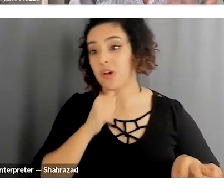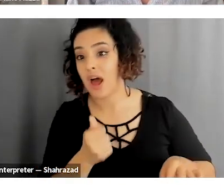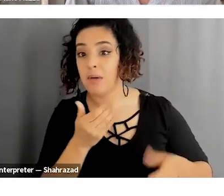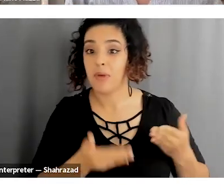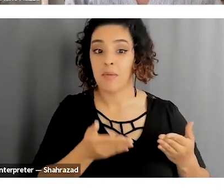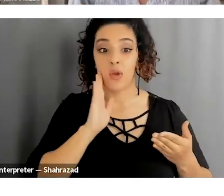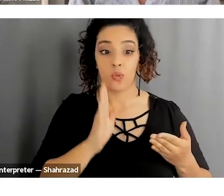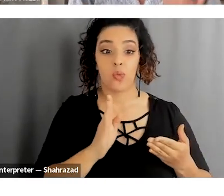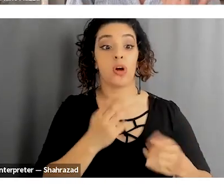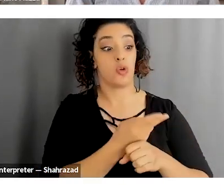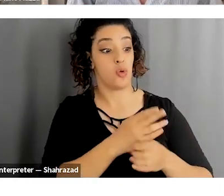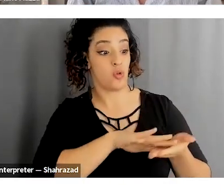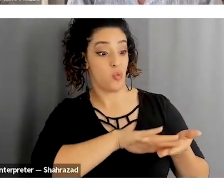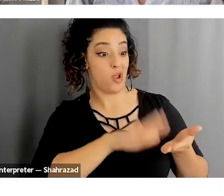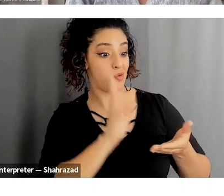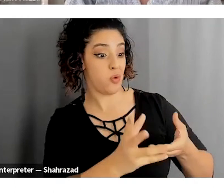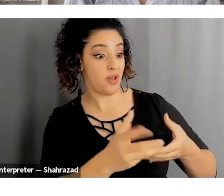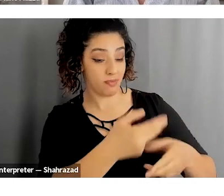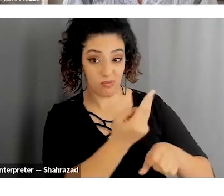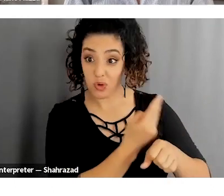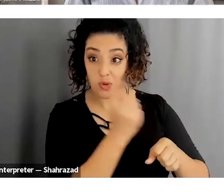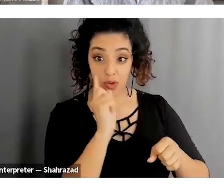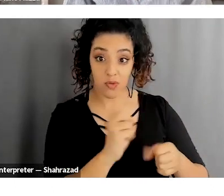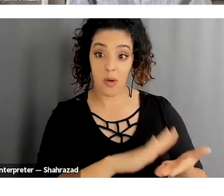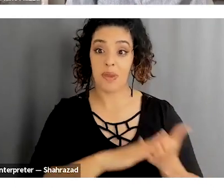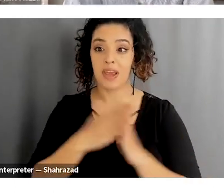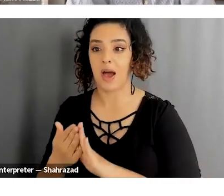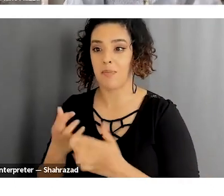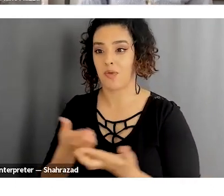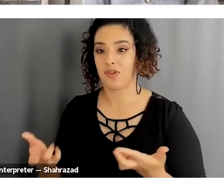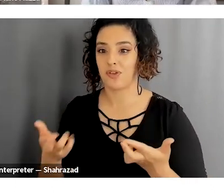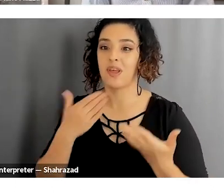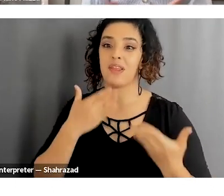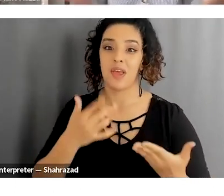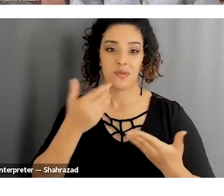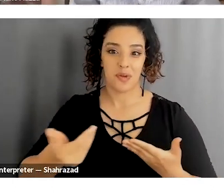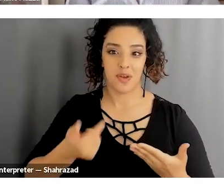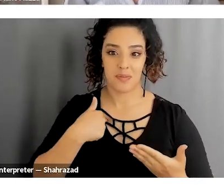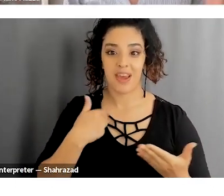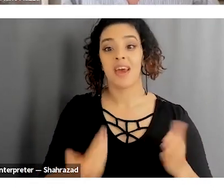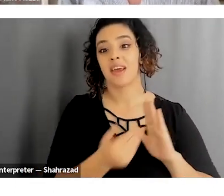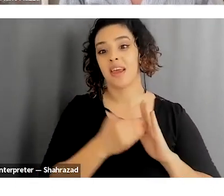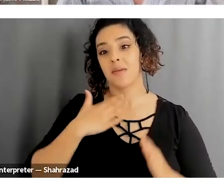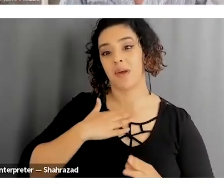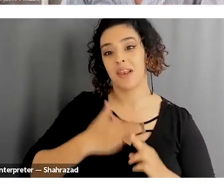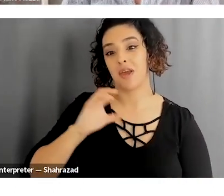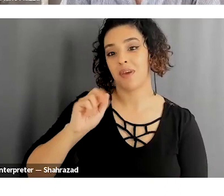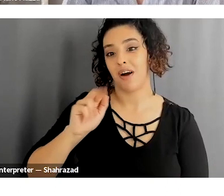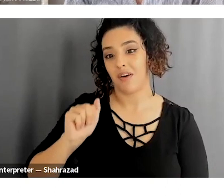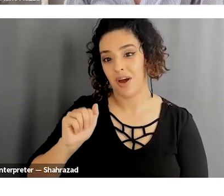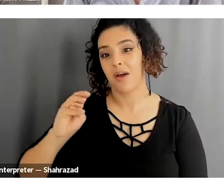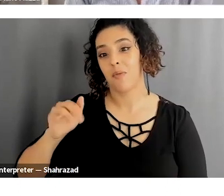a resource. So thank you so much for letting me be here today and share that with you. So as Celine said, my name is Cara Piazza. I